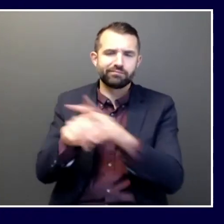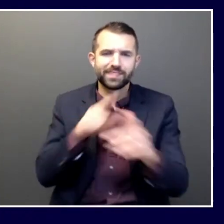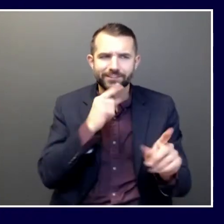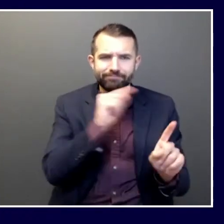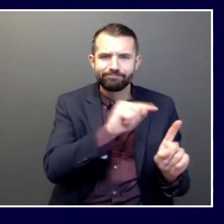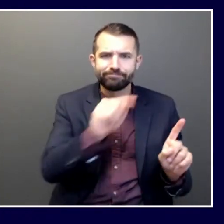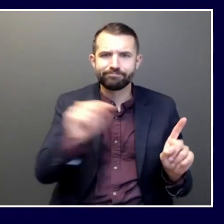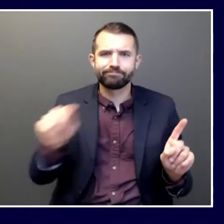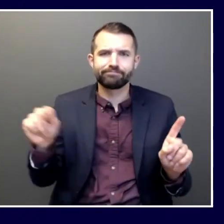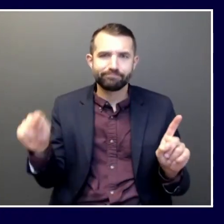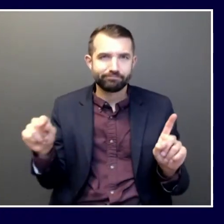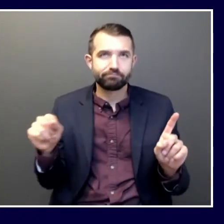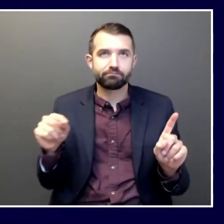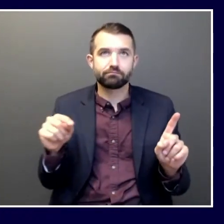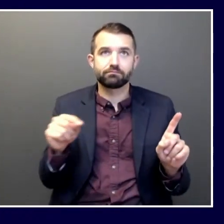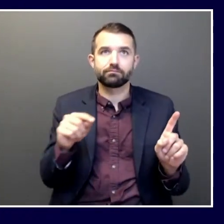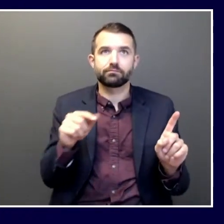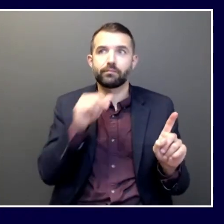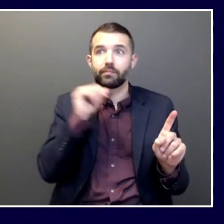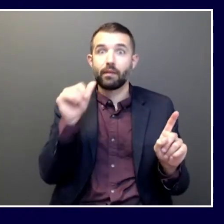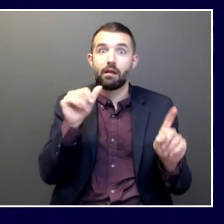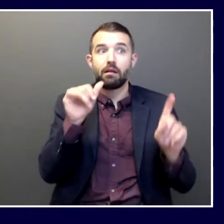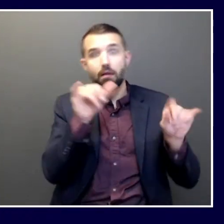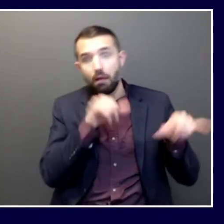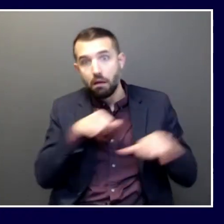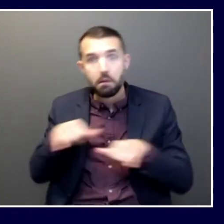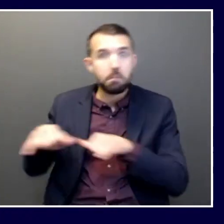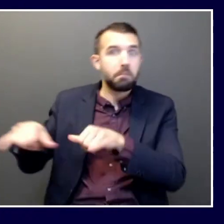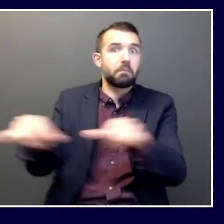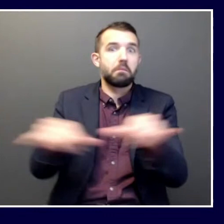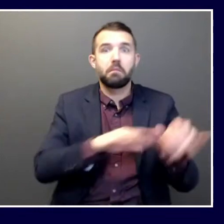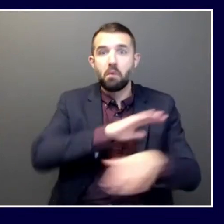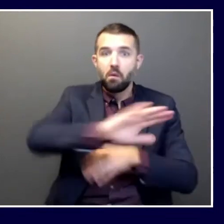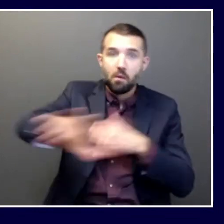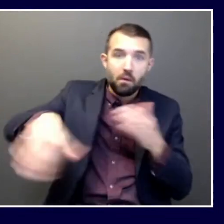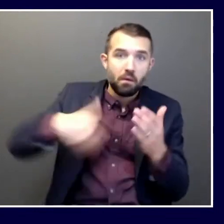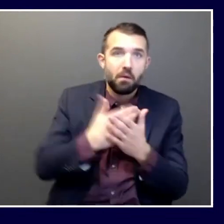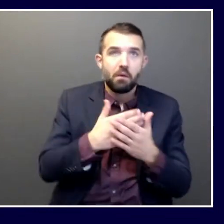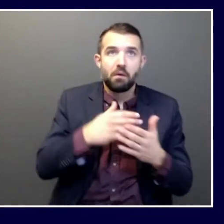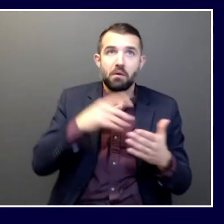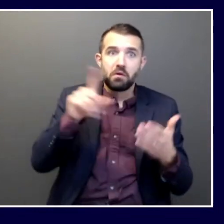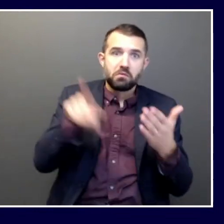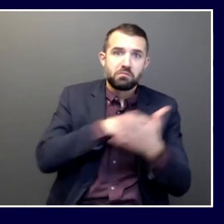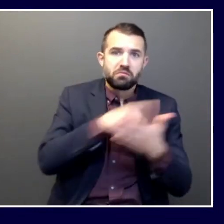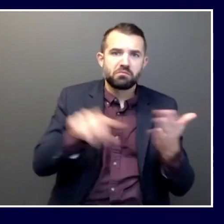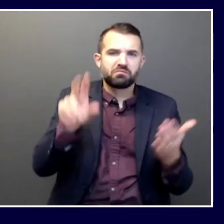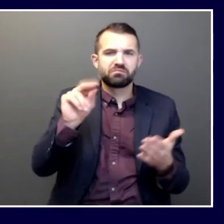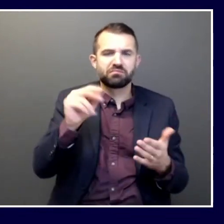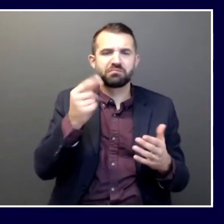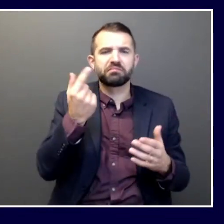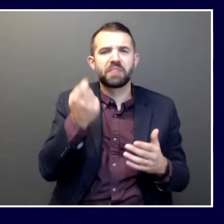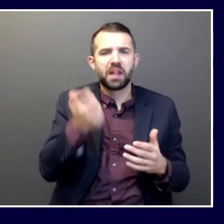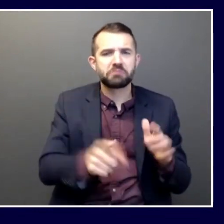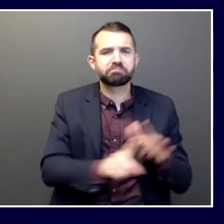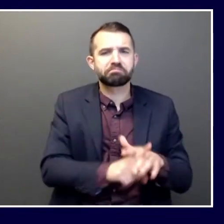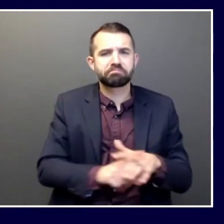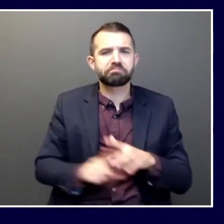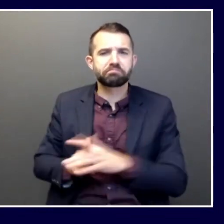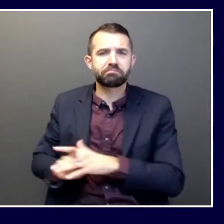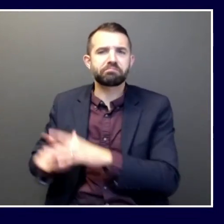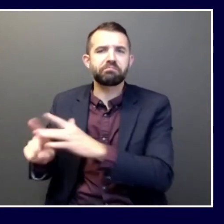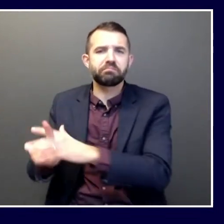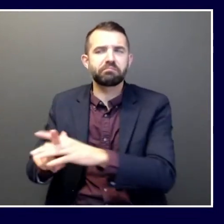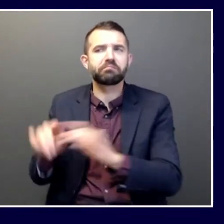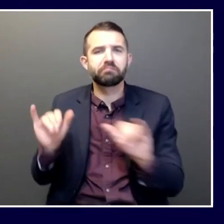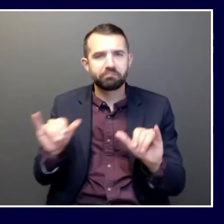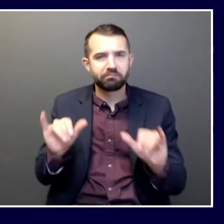But the best thing to do for a parent who just wants to double check because they've taken the time to make the appointment is to call the pharmacy